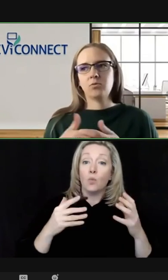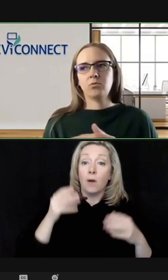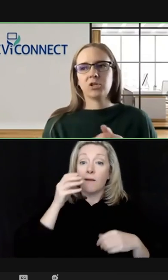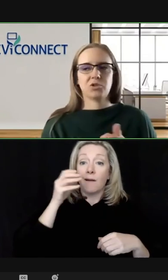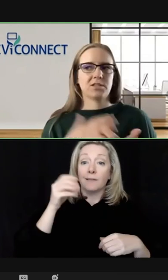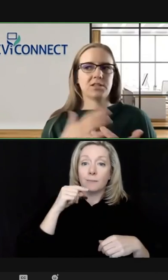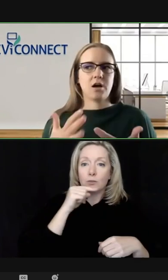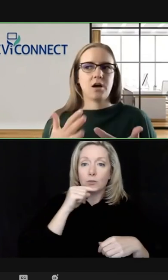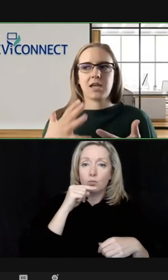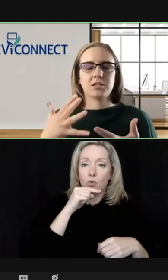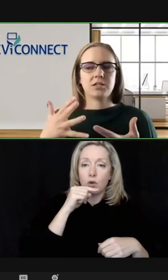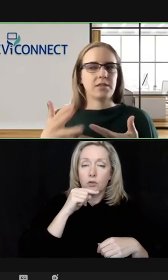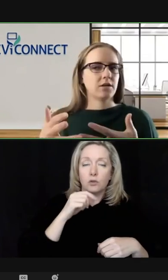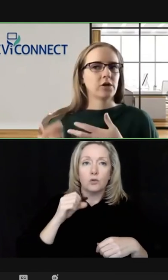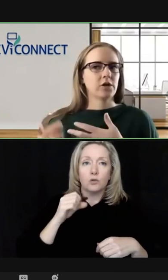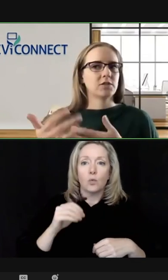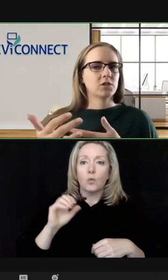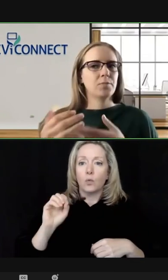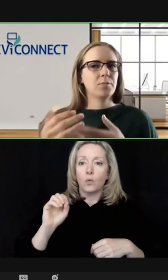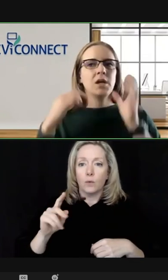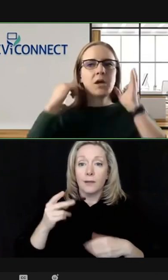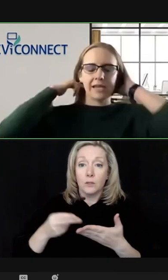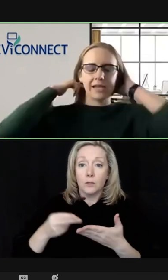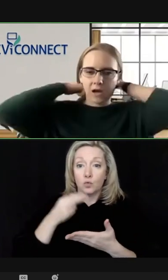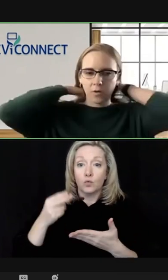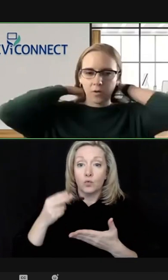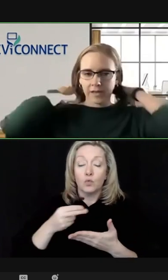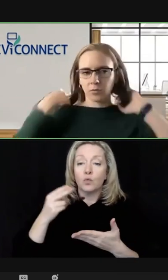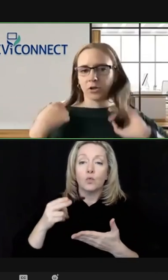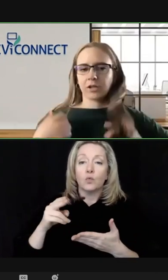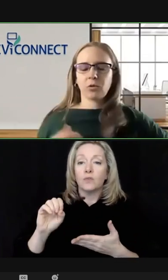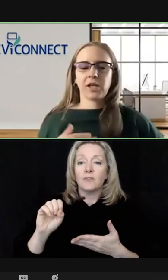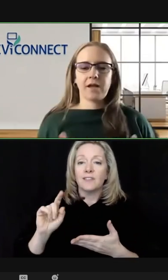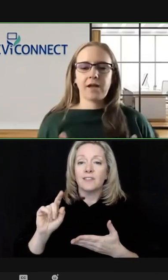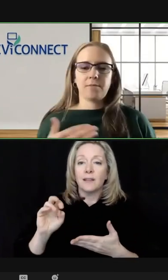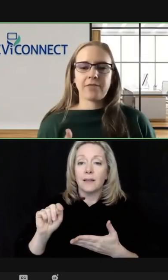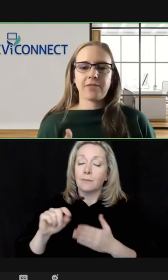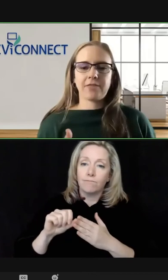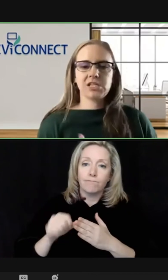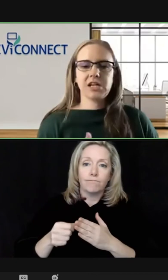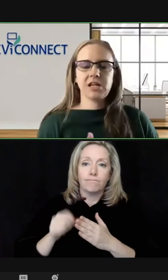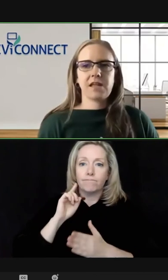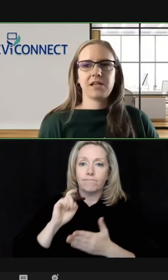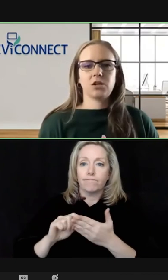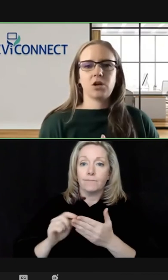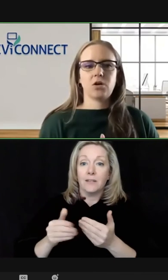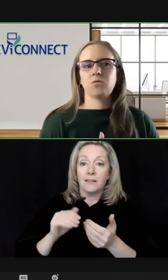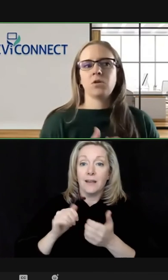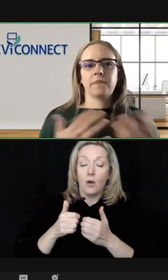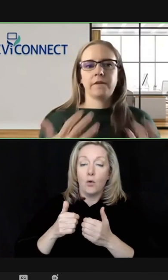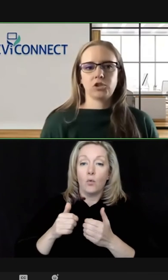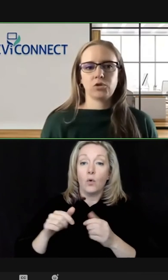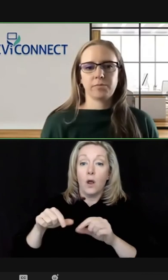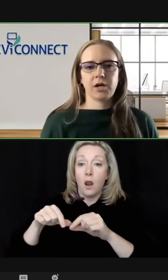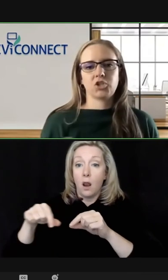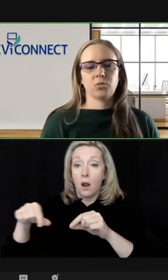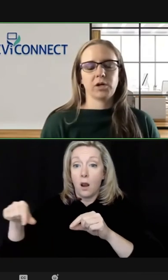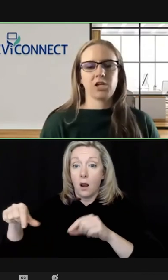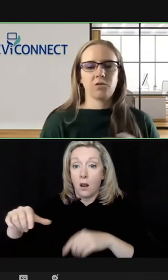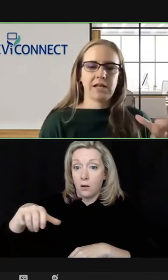of spoon, which is the long handle and the curved scoop. And now they are working on their bathroom routine, and they need to know